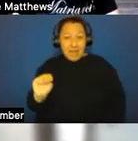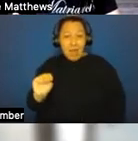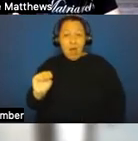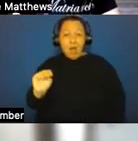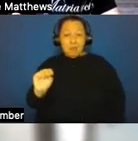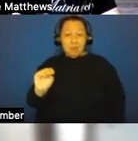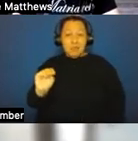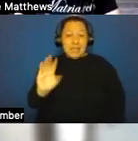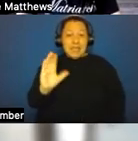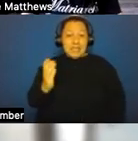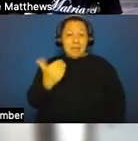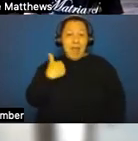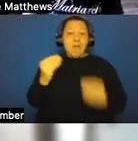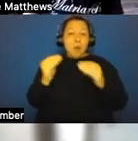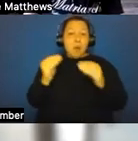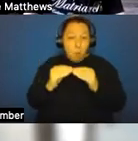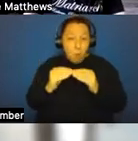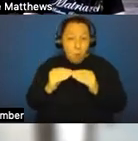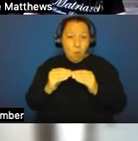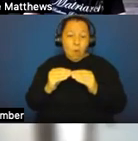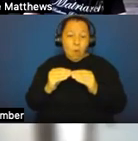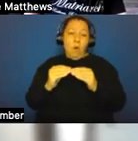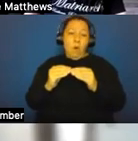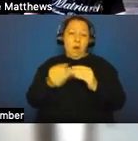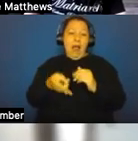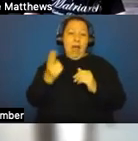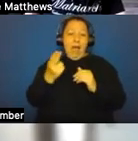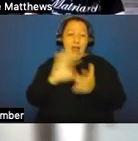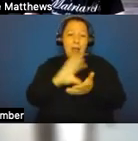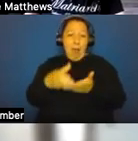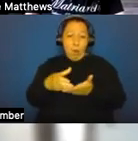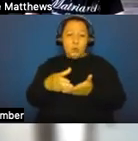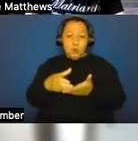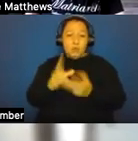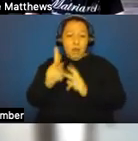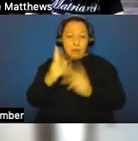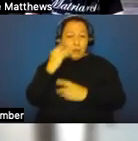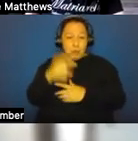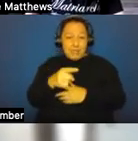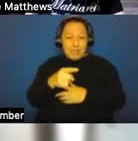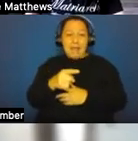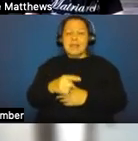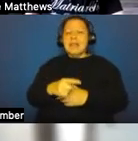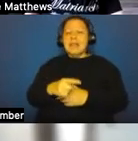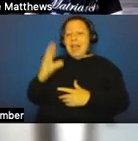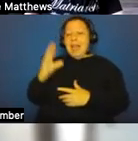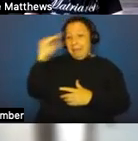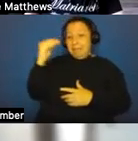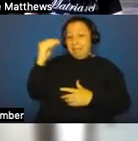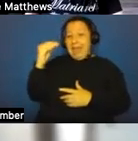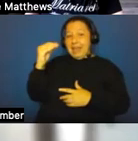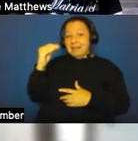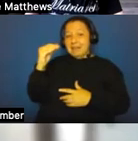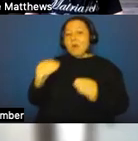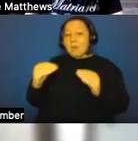violence, and males are the primary perpetrators. And then, you know, we cannot end sexual violence without working to end all